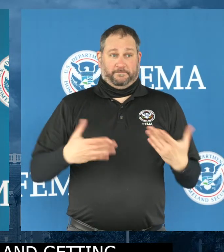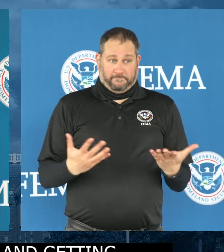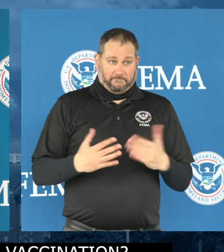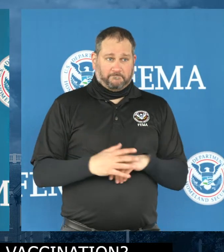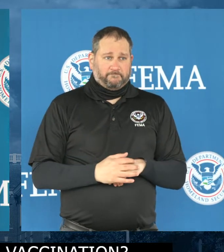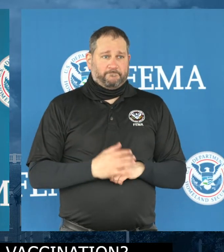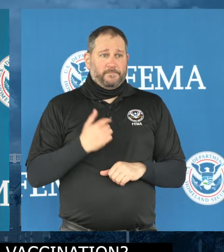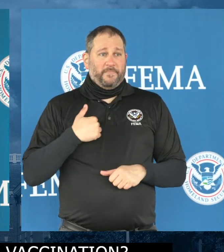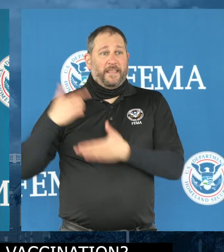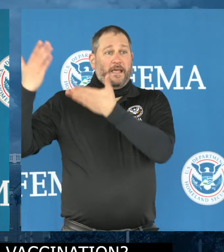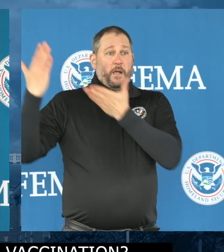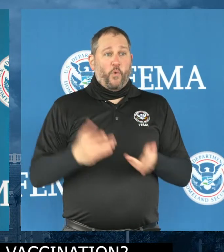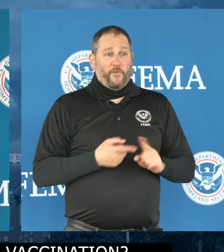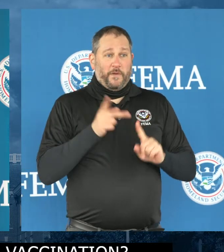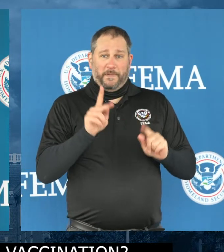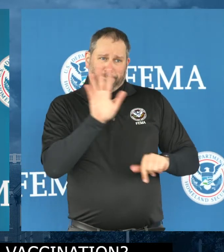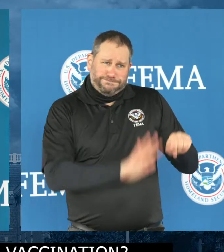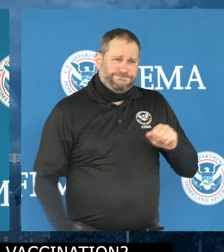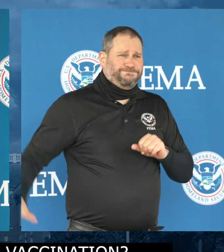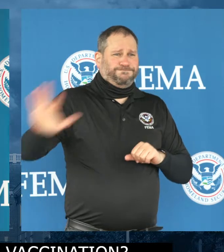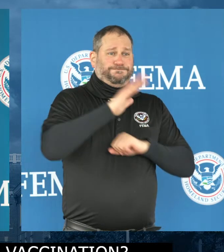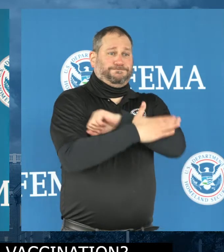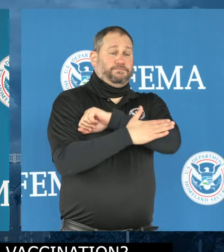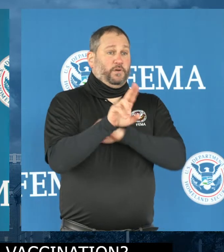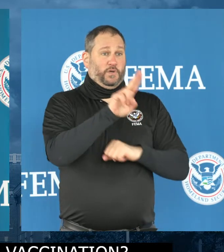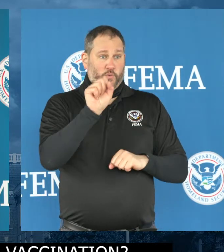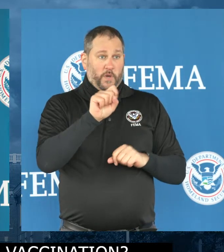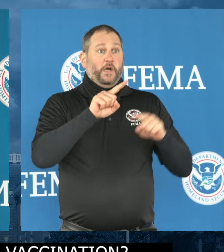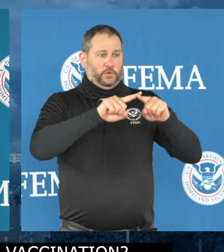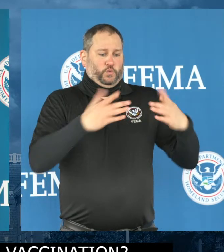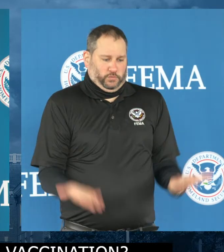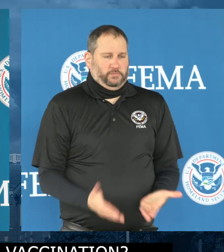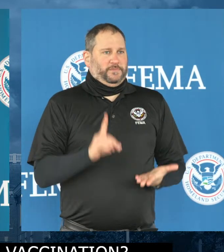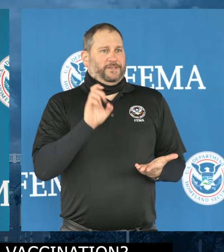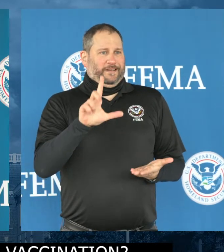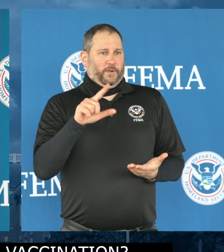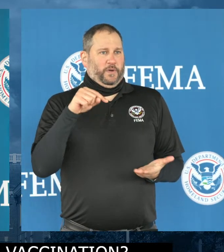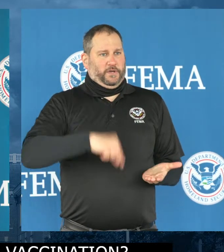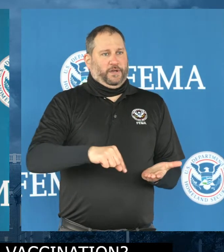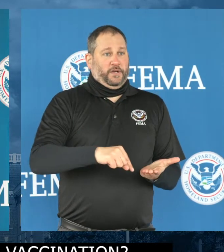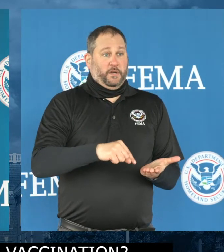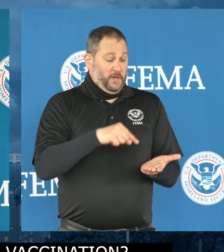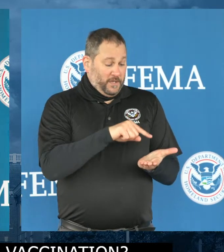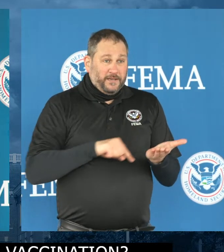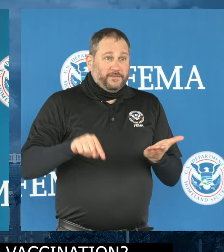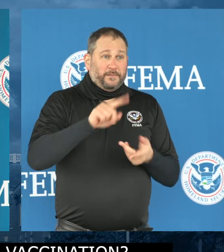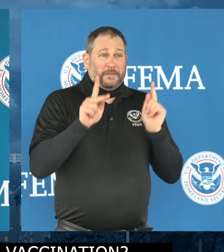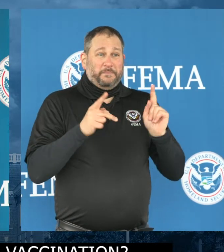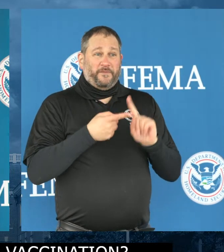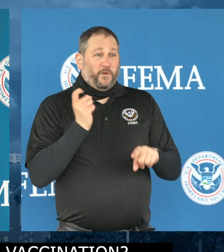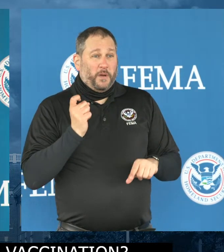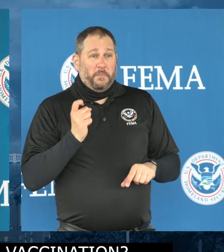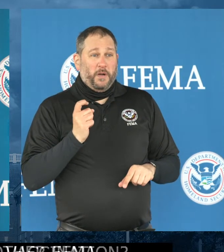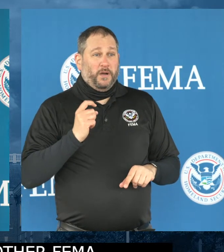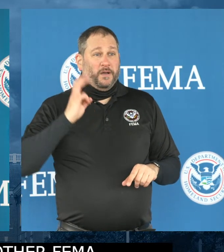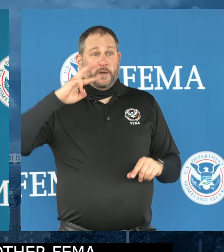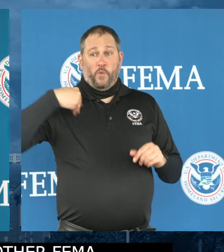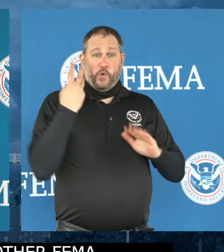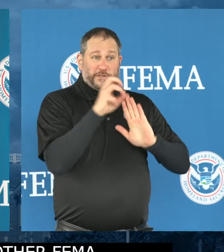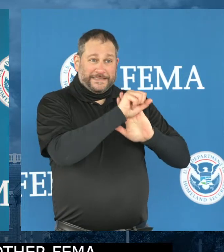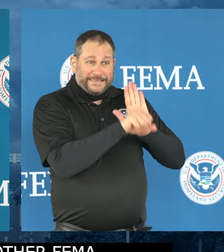people from all over the United States to Delaware. Those people came from Pullman, Washington. They came